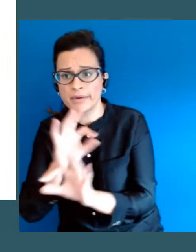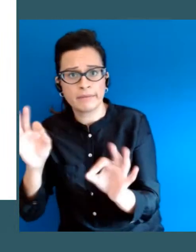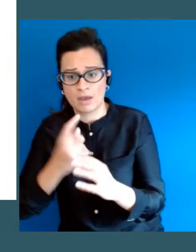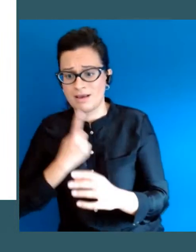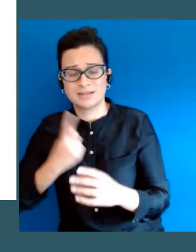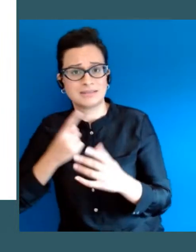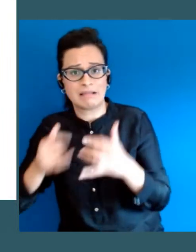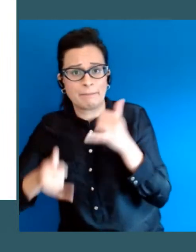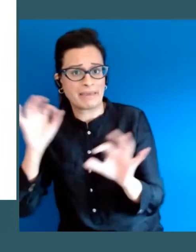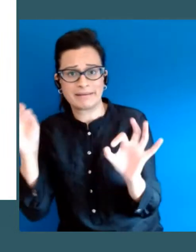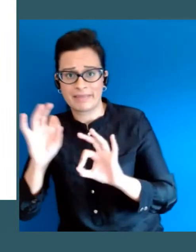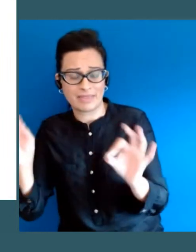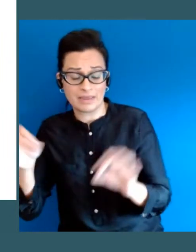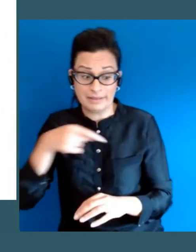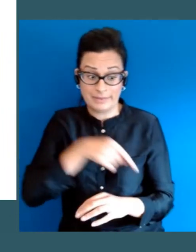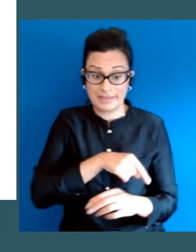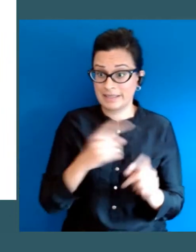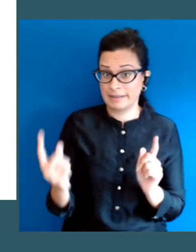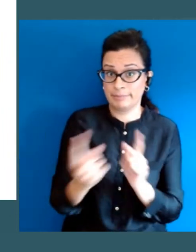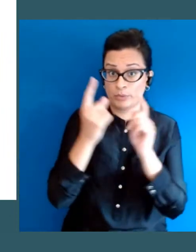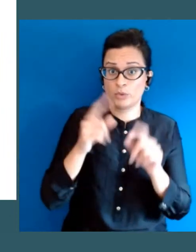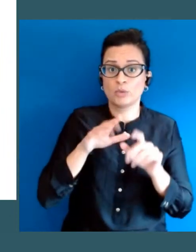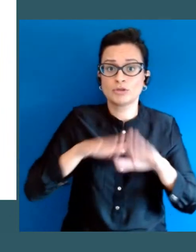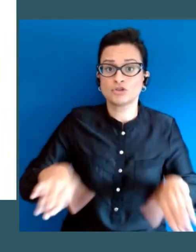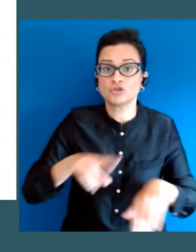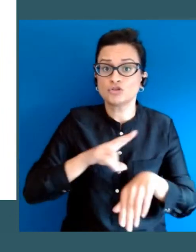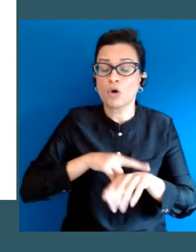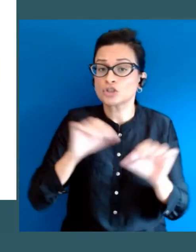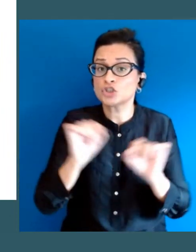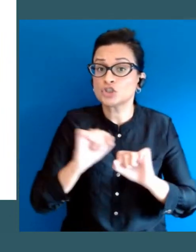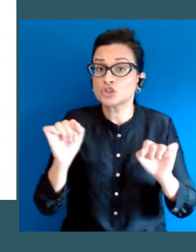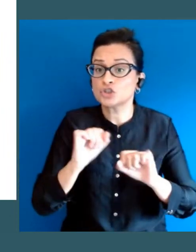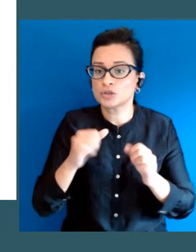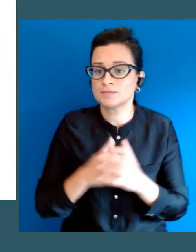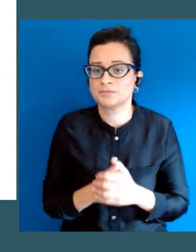not been seen by the paediatrician yet.